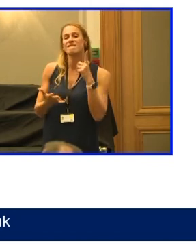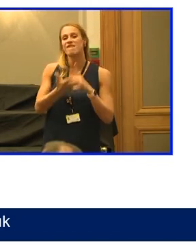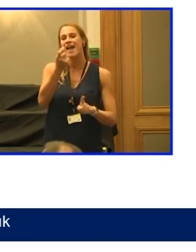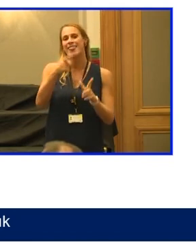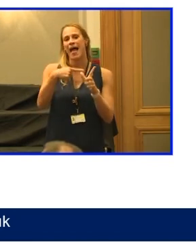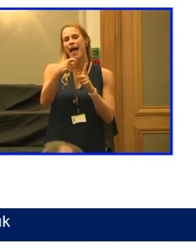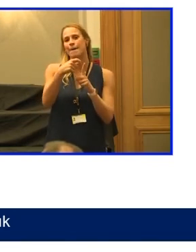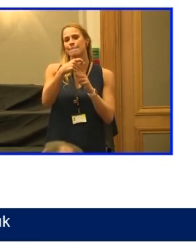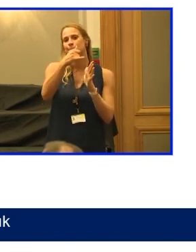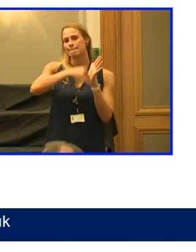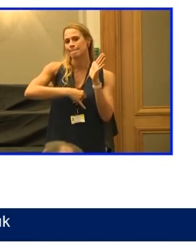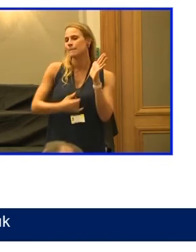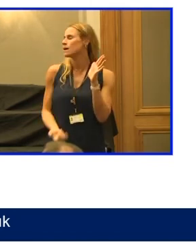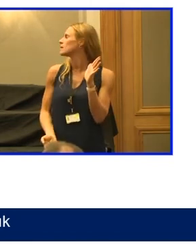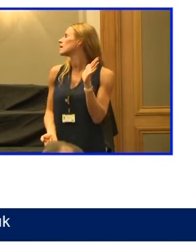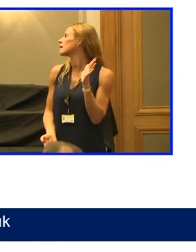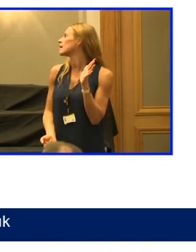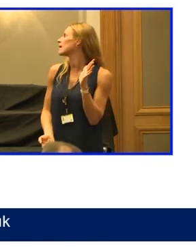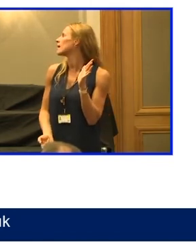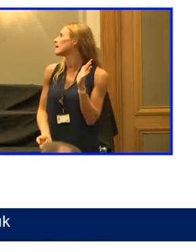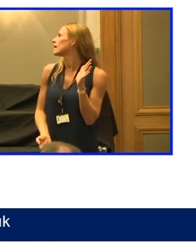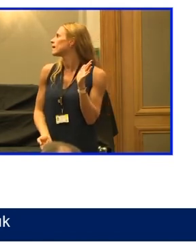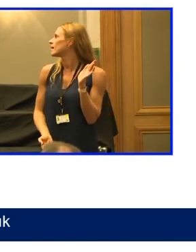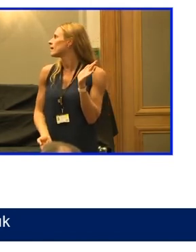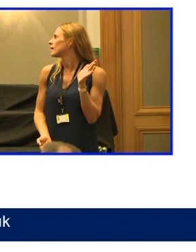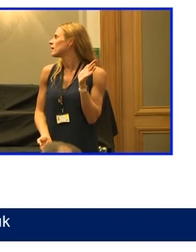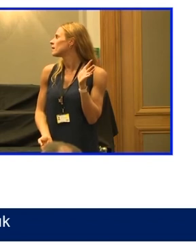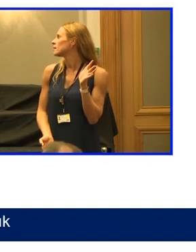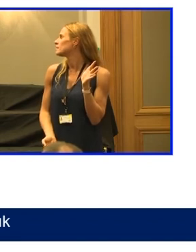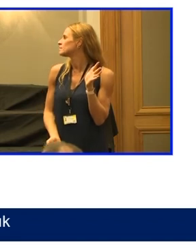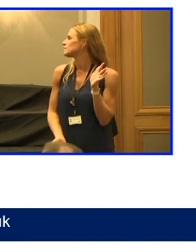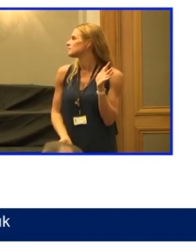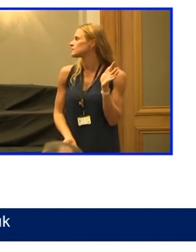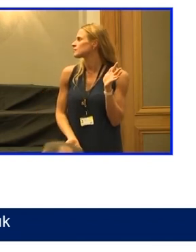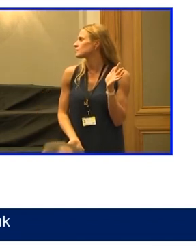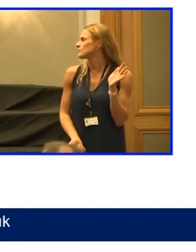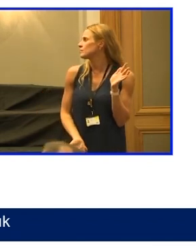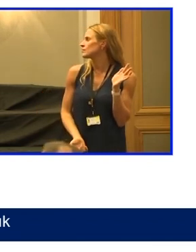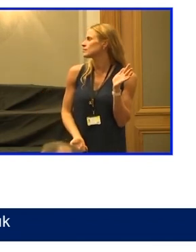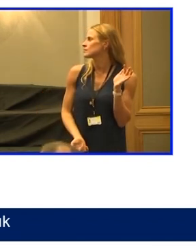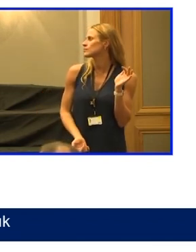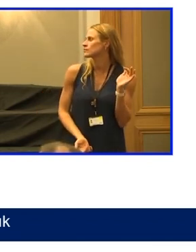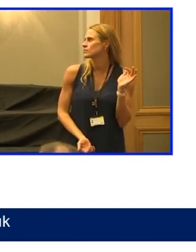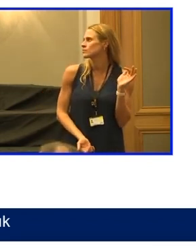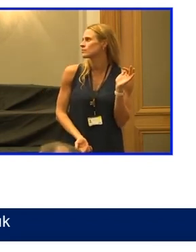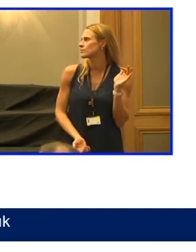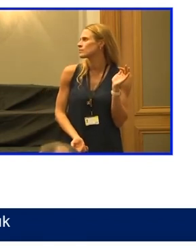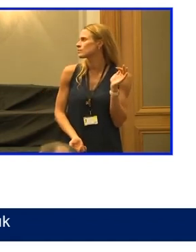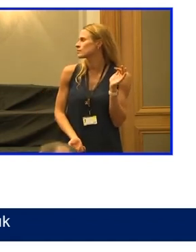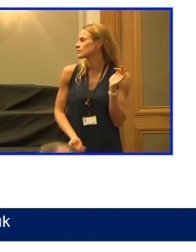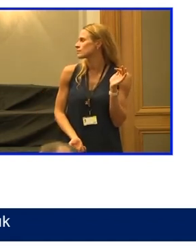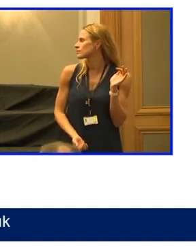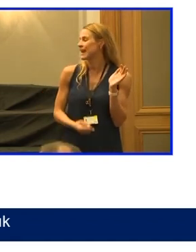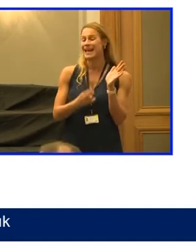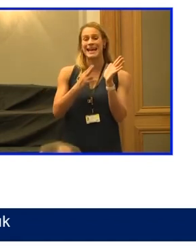clue, NaviLens. There it is, and I'll just do a double tap. Now, Teclo. NaviLens, point at a NaviLens code